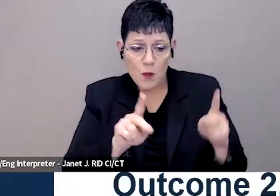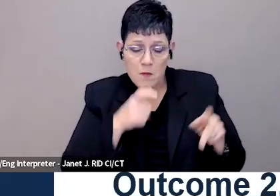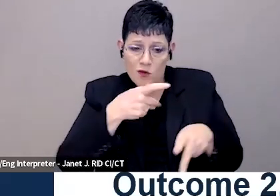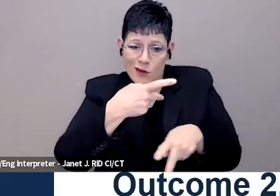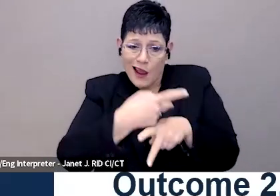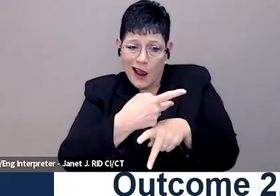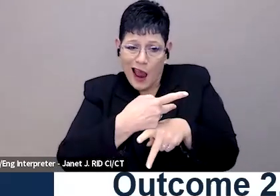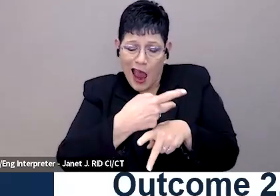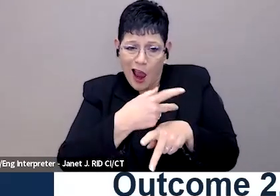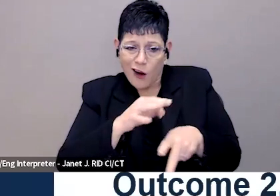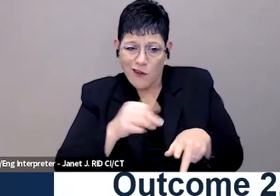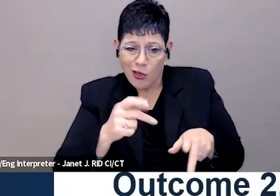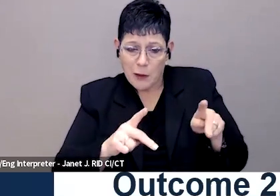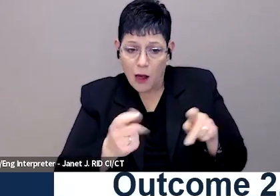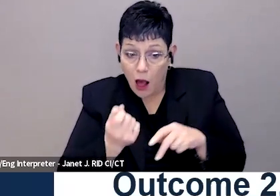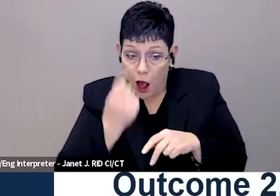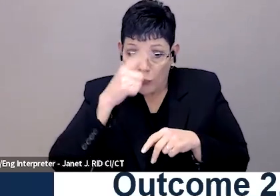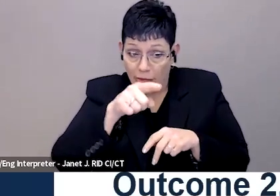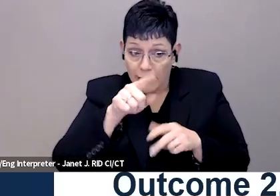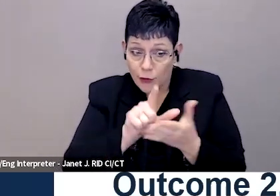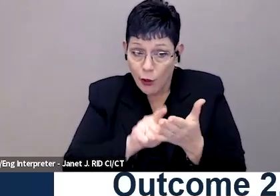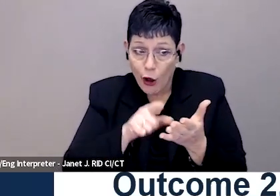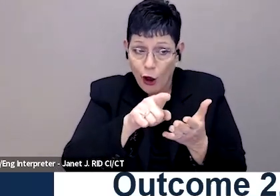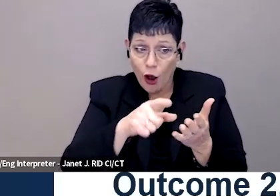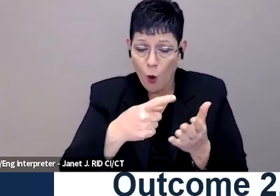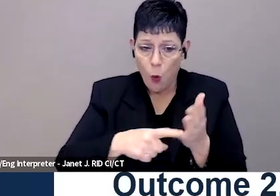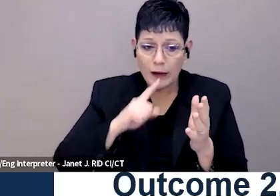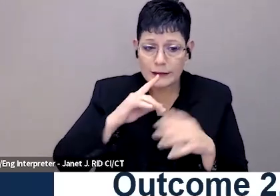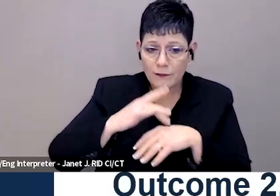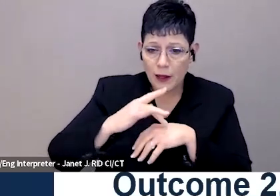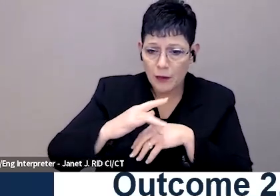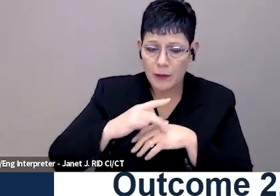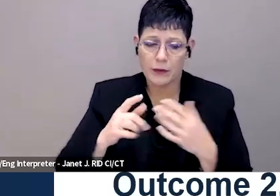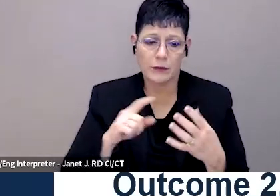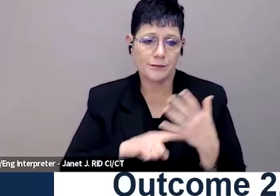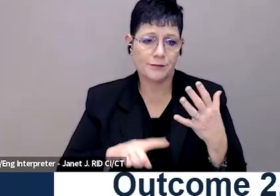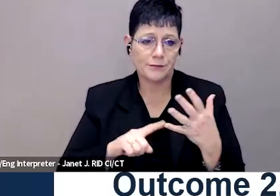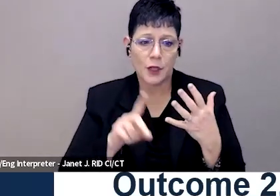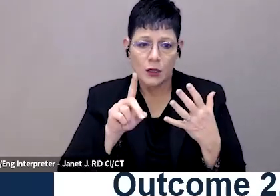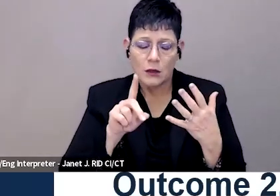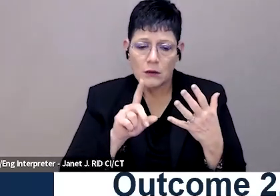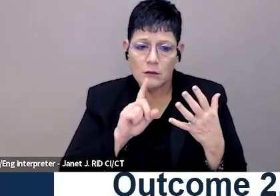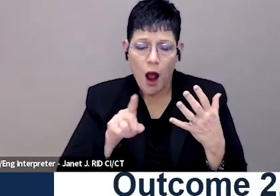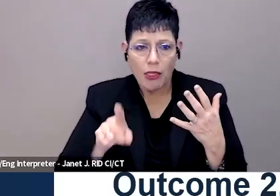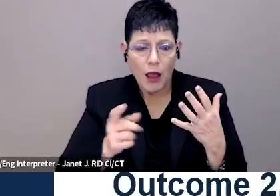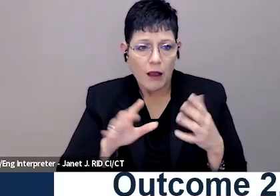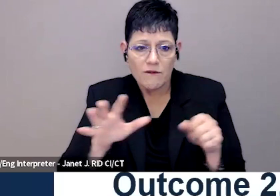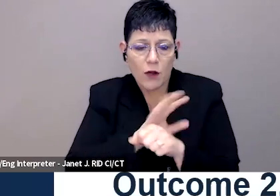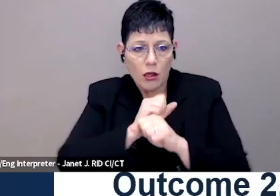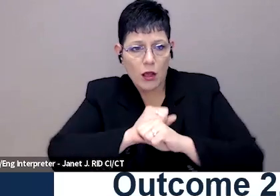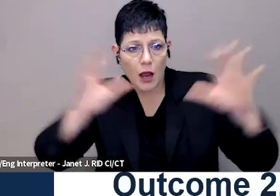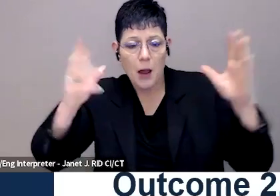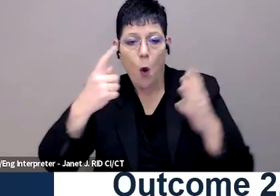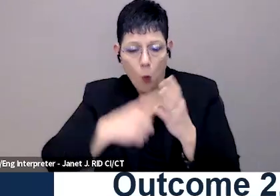to ask for it when they need it? Is the training covering all the kinds of things that caregivers do and that they need and that could be